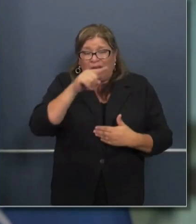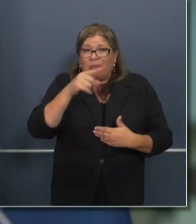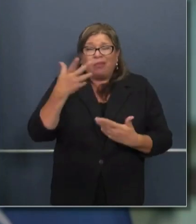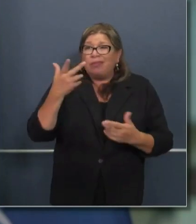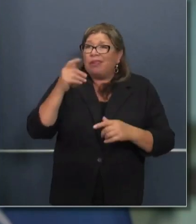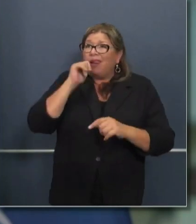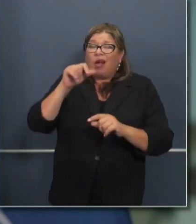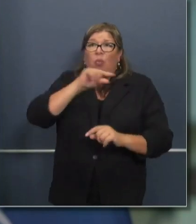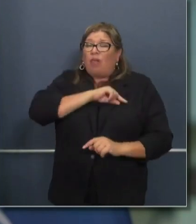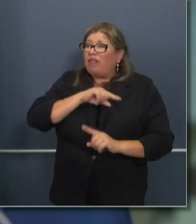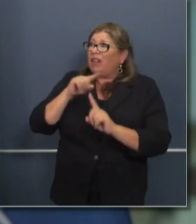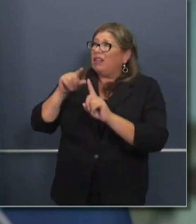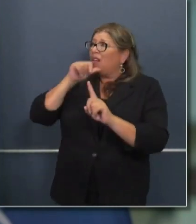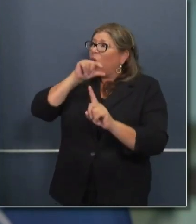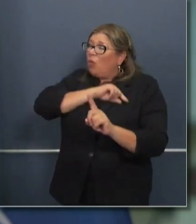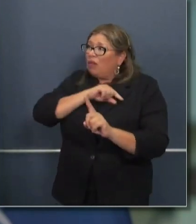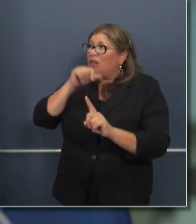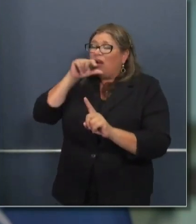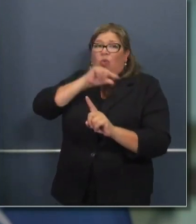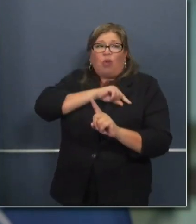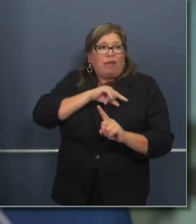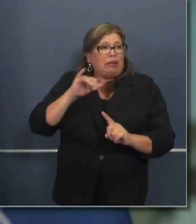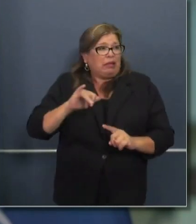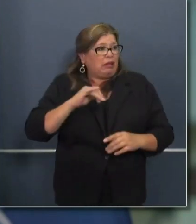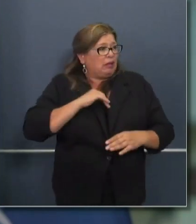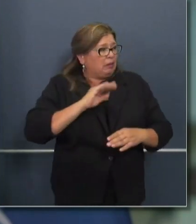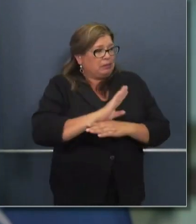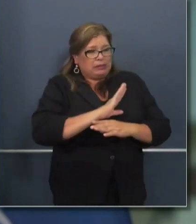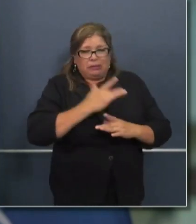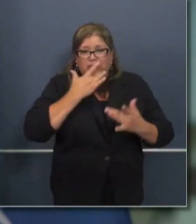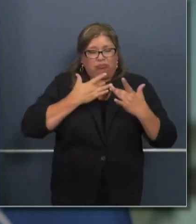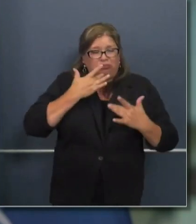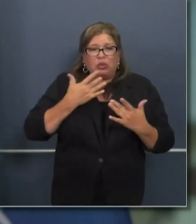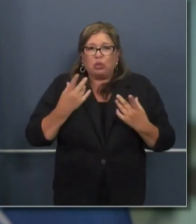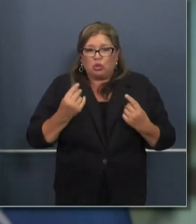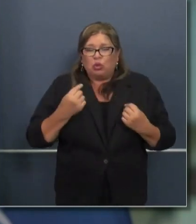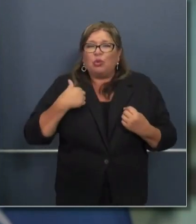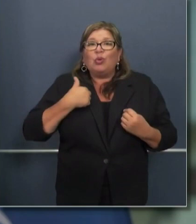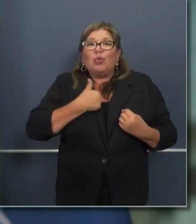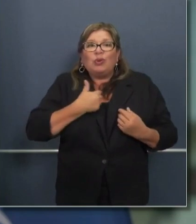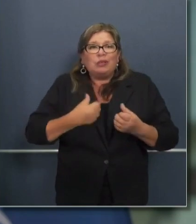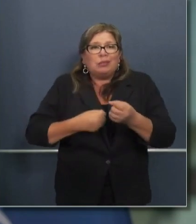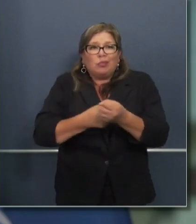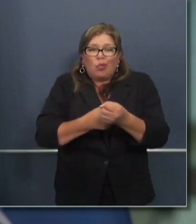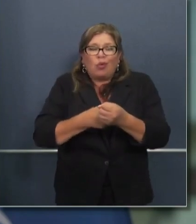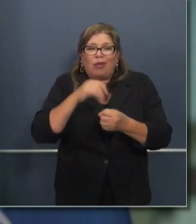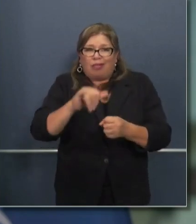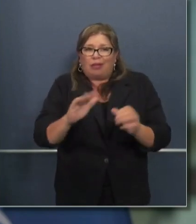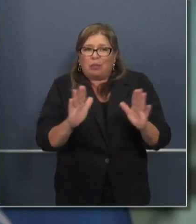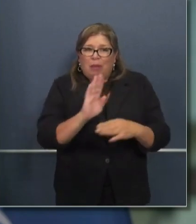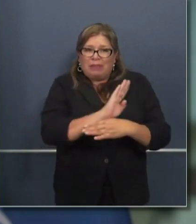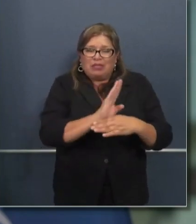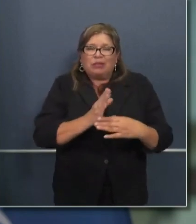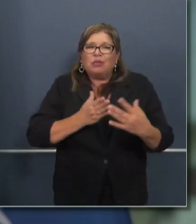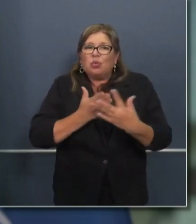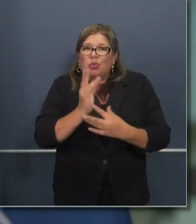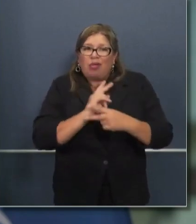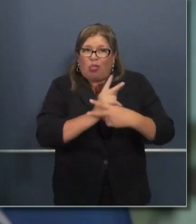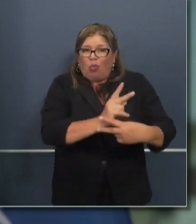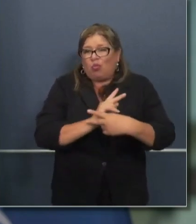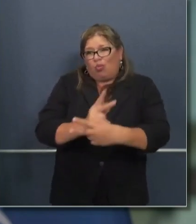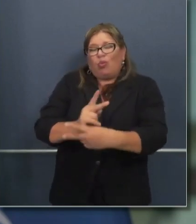consequence, we have provided more resources, more loan capacity in that space, in addition to what we